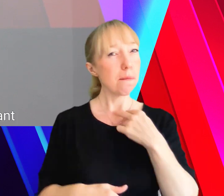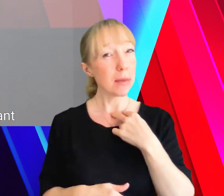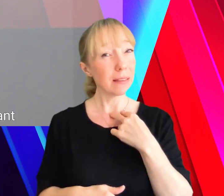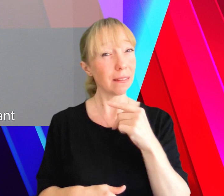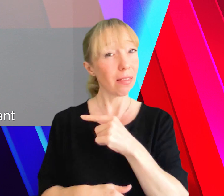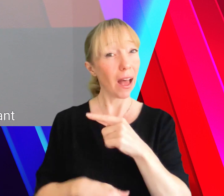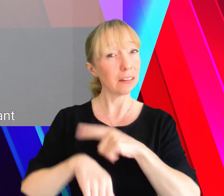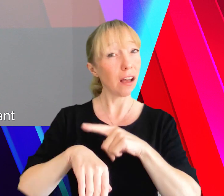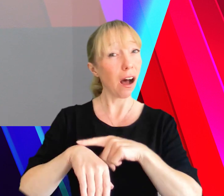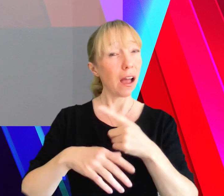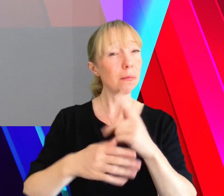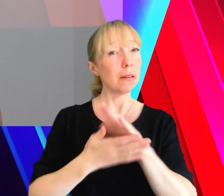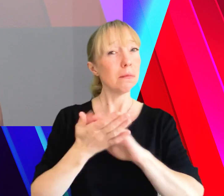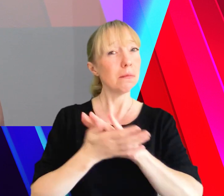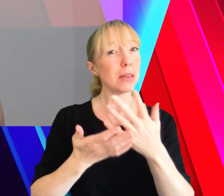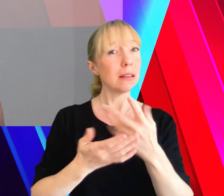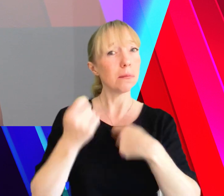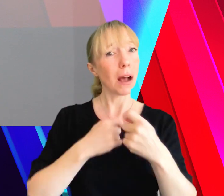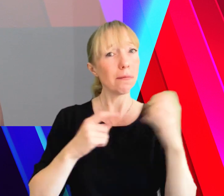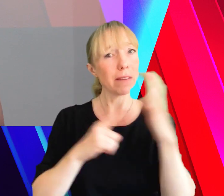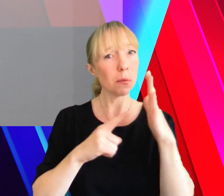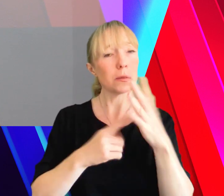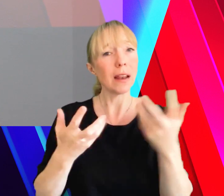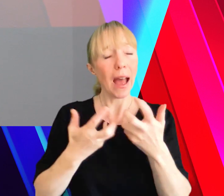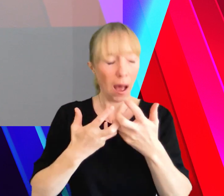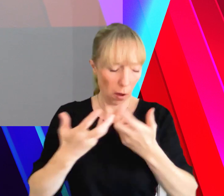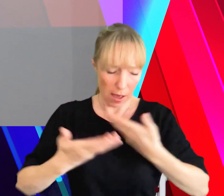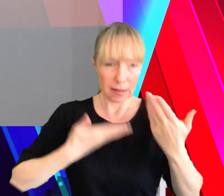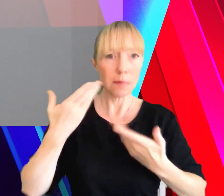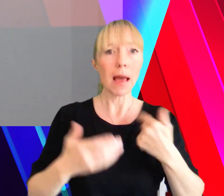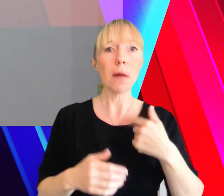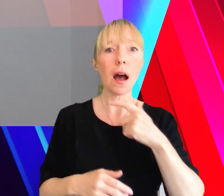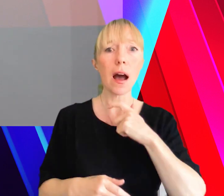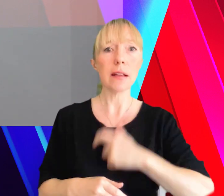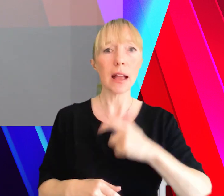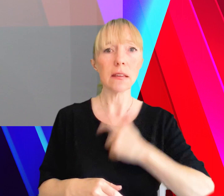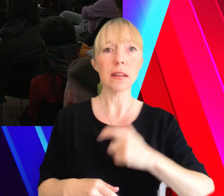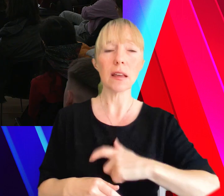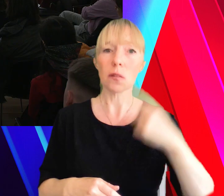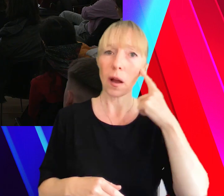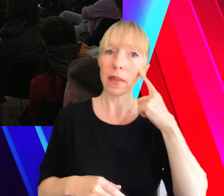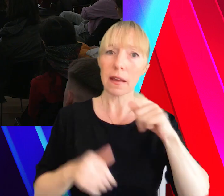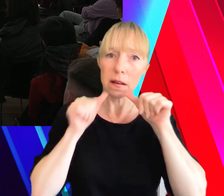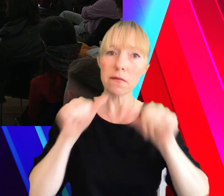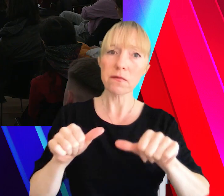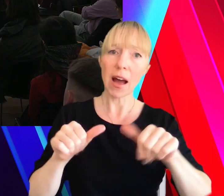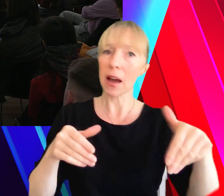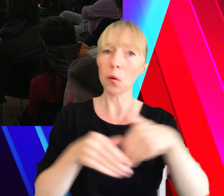so they became this really important thing for me to kind of talk about my identity. And so I think